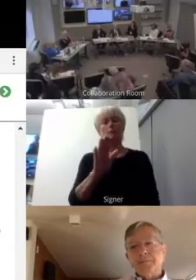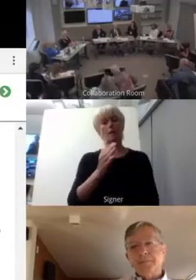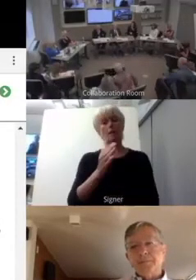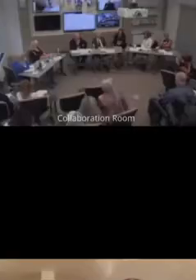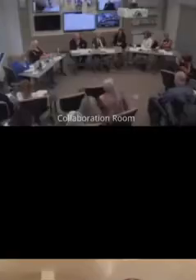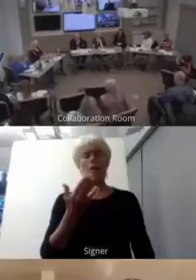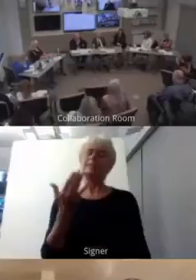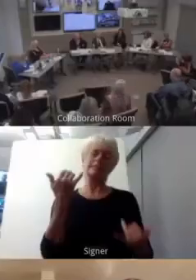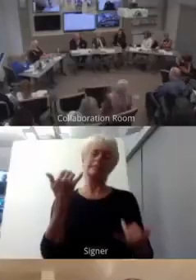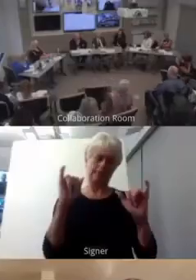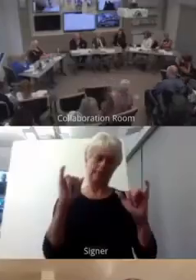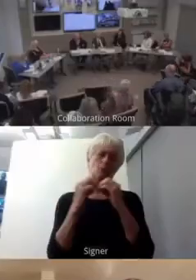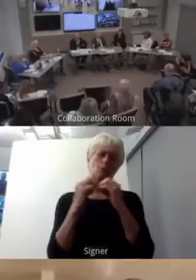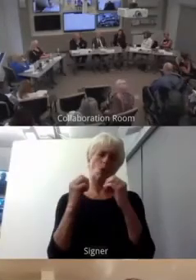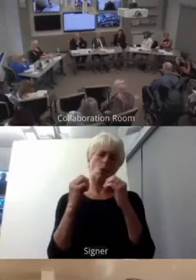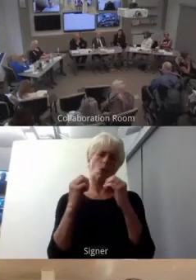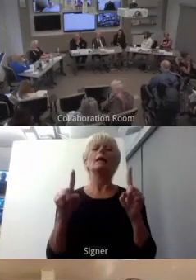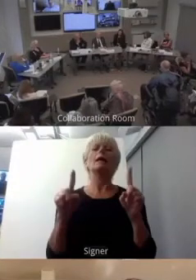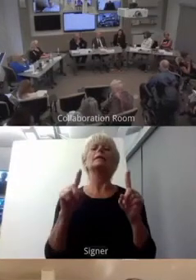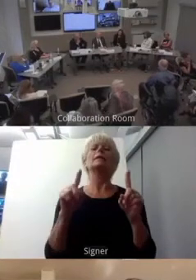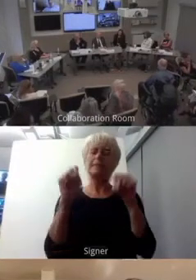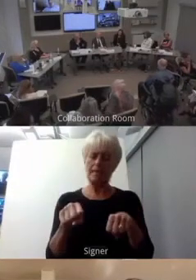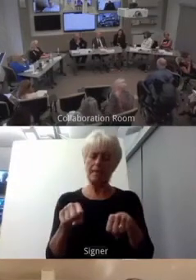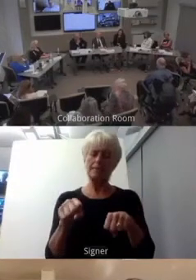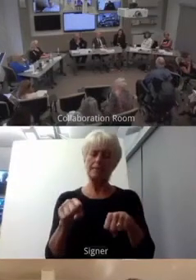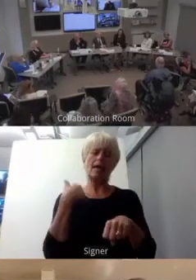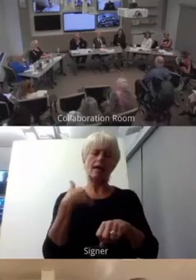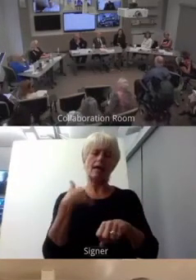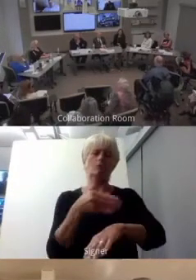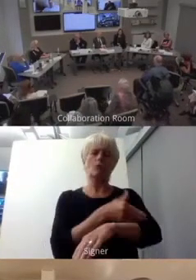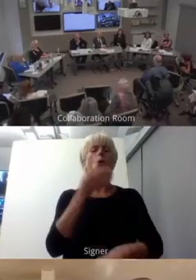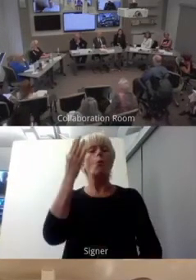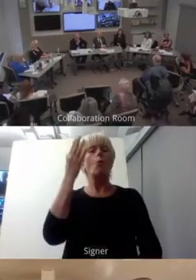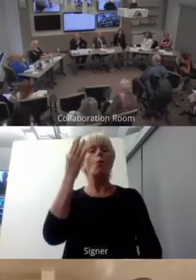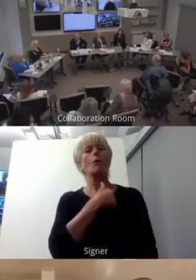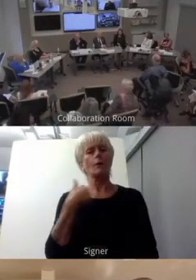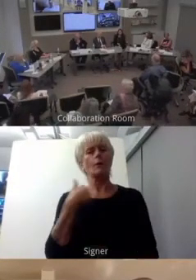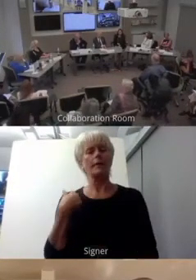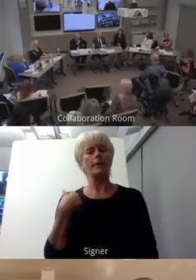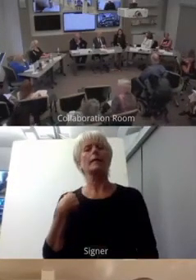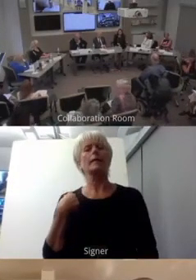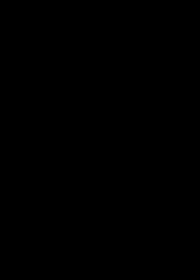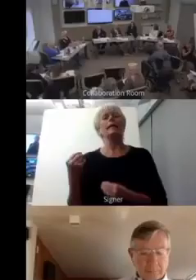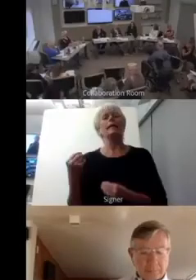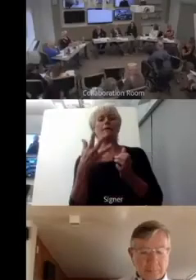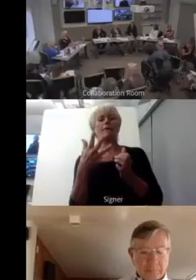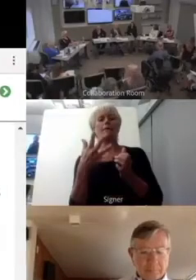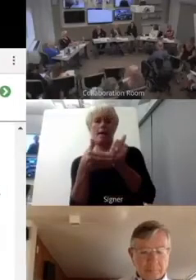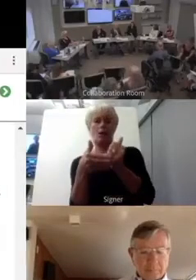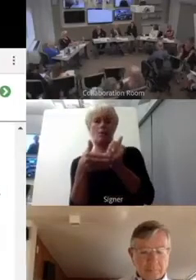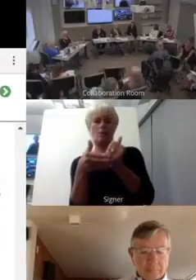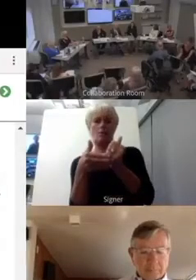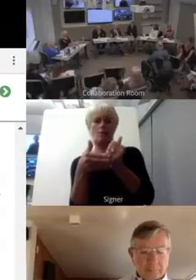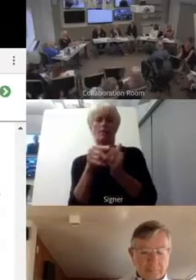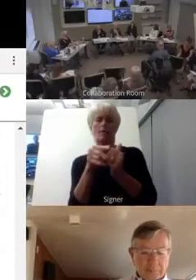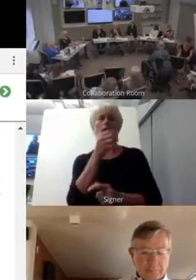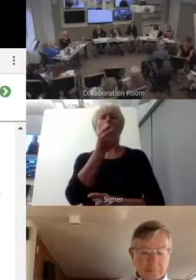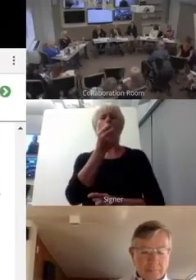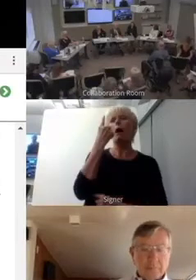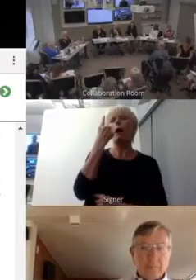improvement just because we've provided them the assistance. And just so you know, David, there's a significant pause, so wait for your mic to come